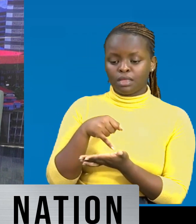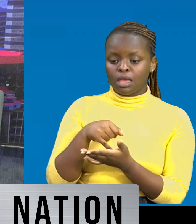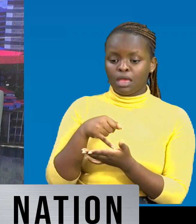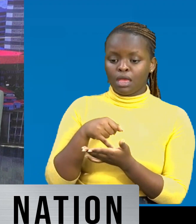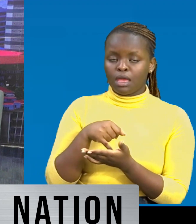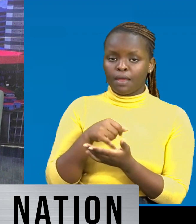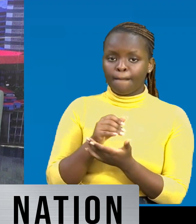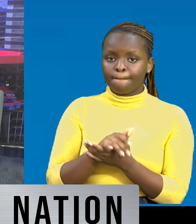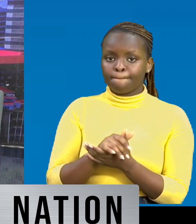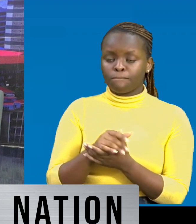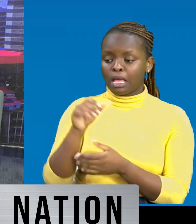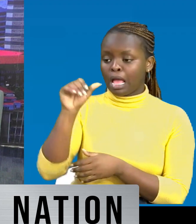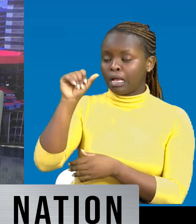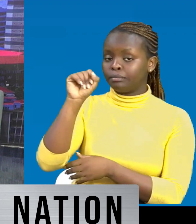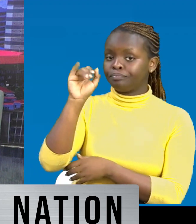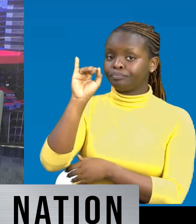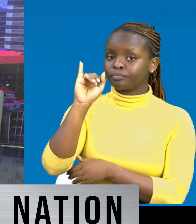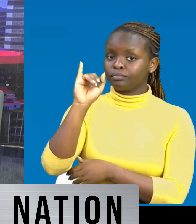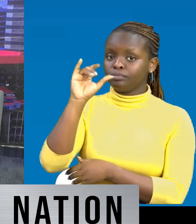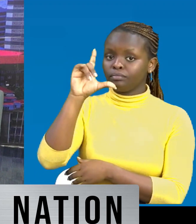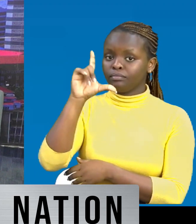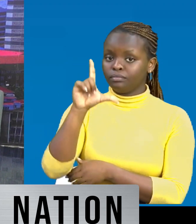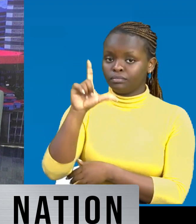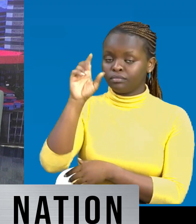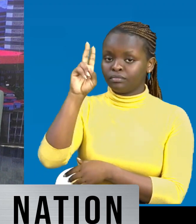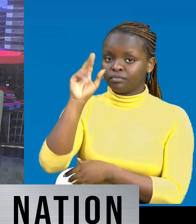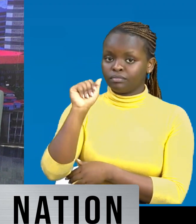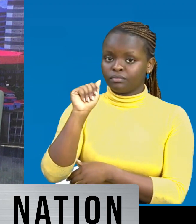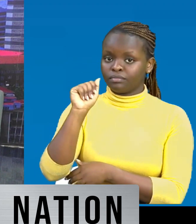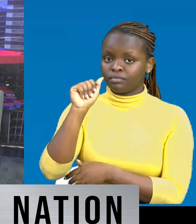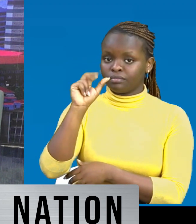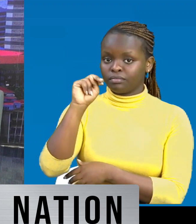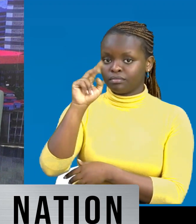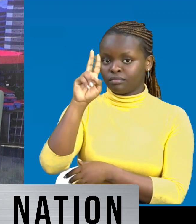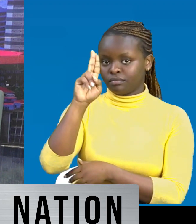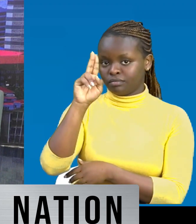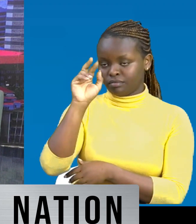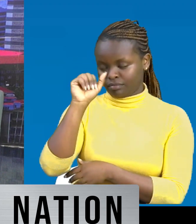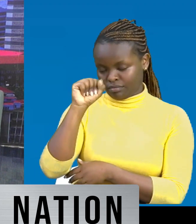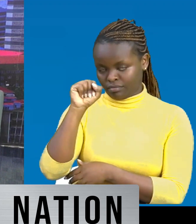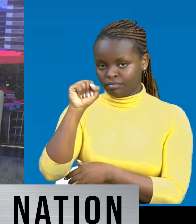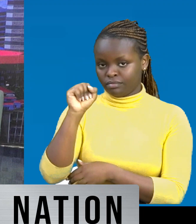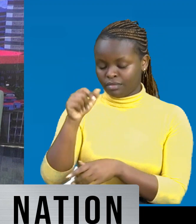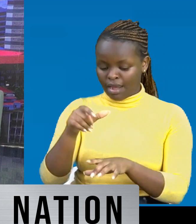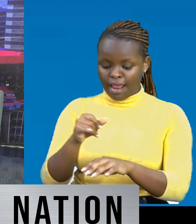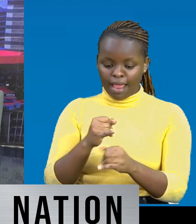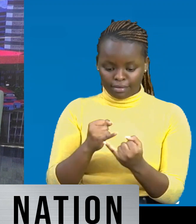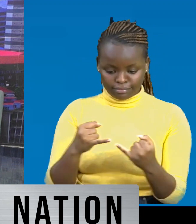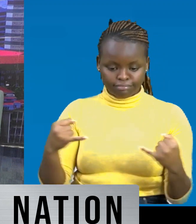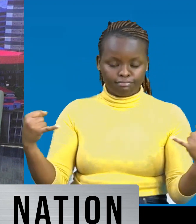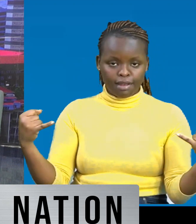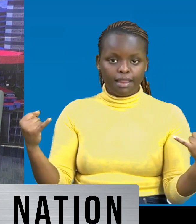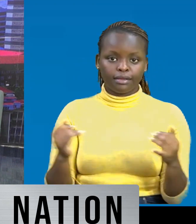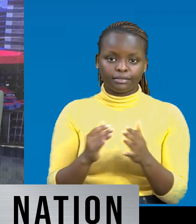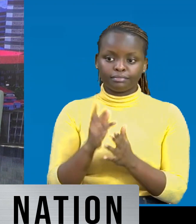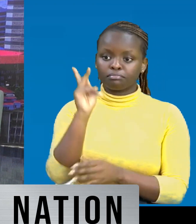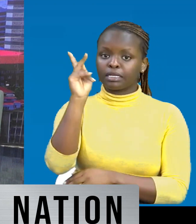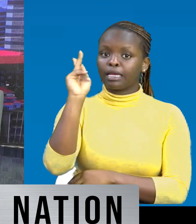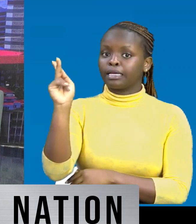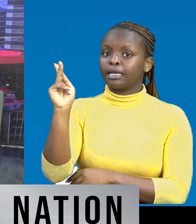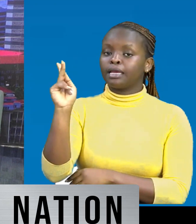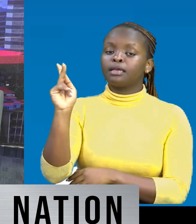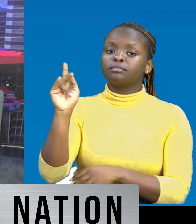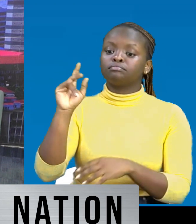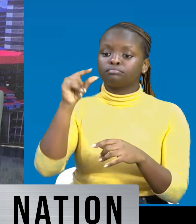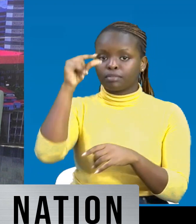Honorable Sylvanus Osoro, he's aligned to KK government, isn't he? Yeah, he's actually one of the players in KK government,